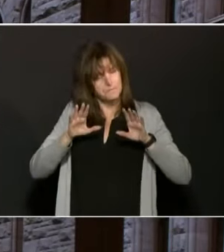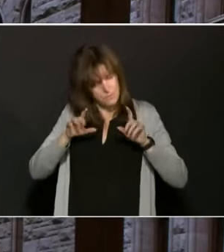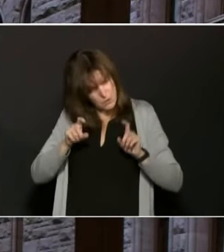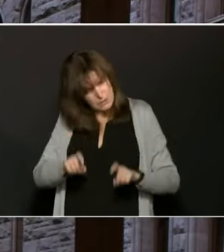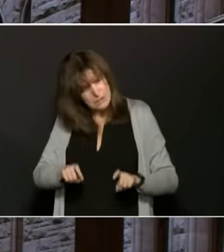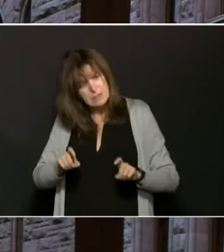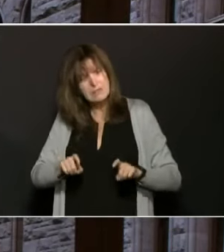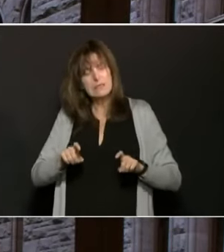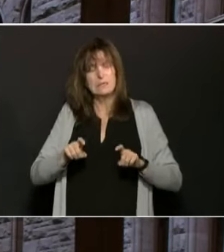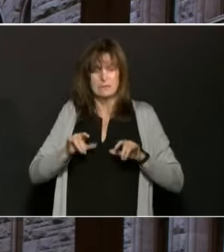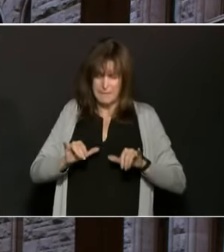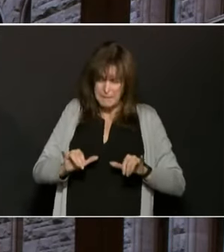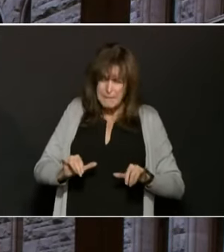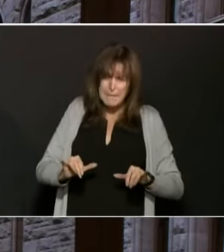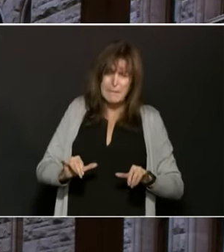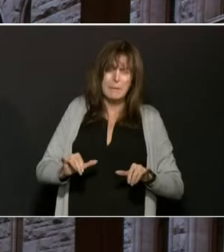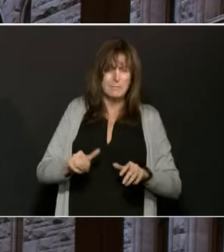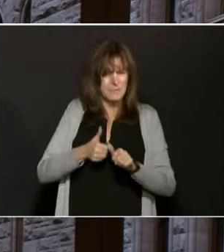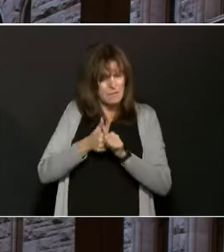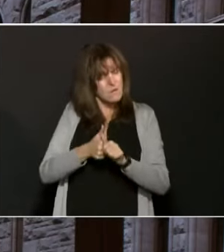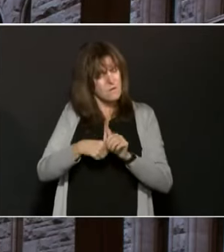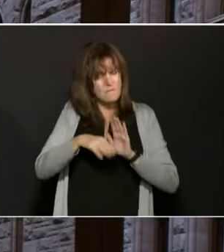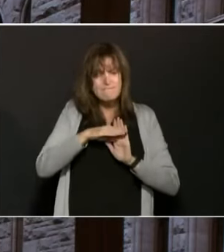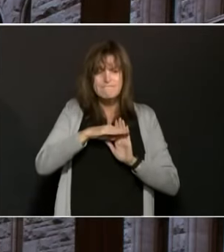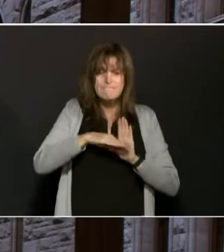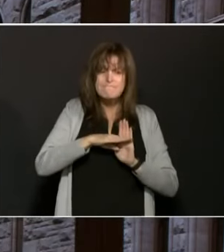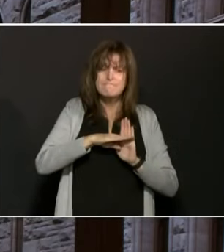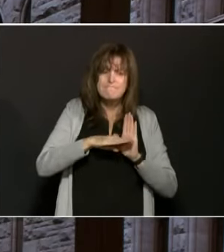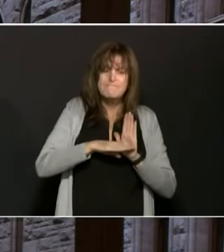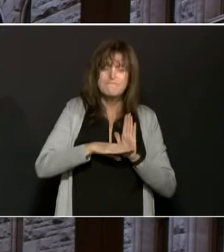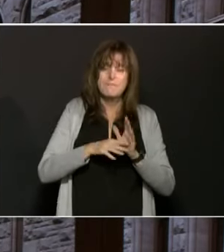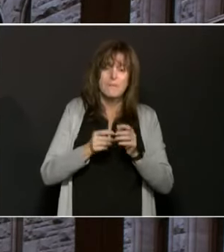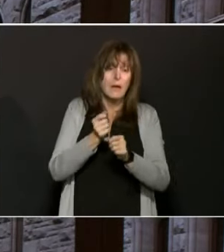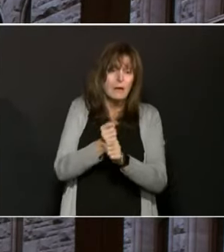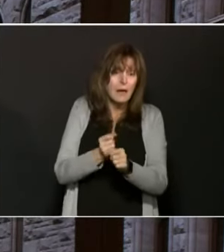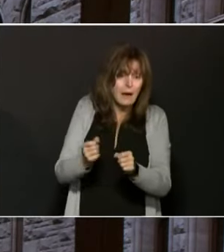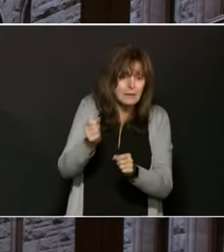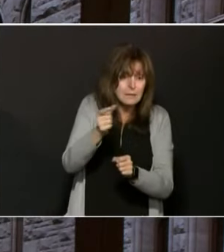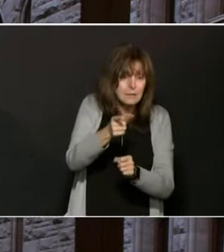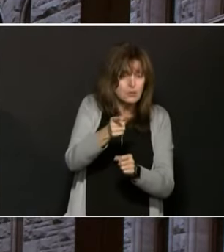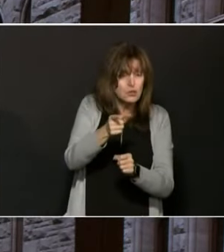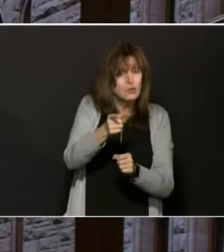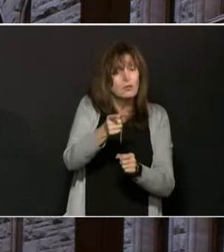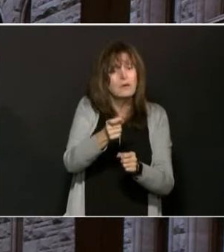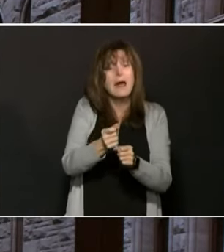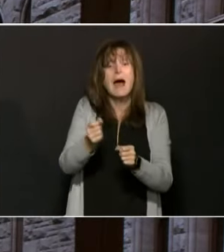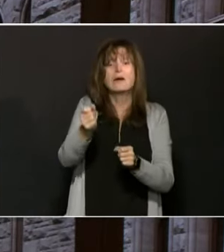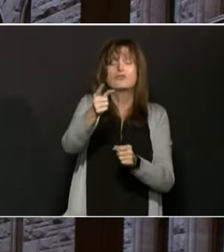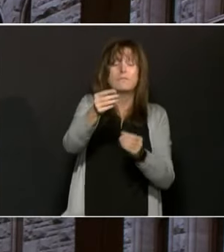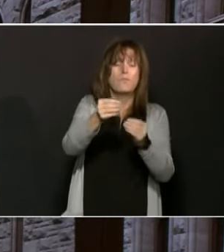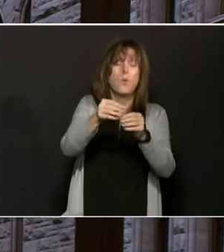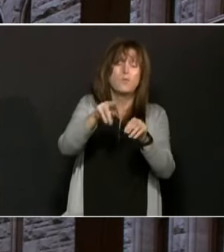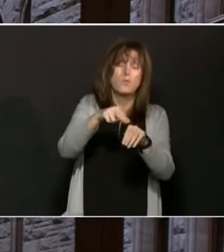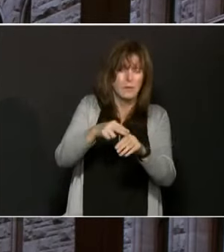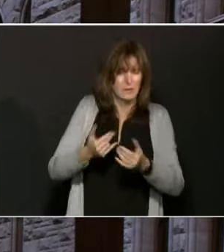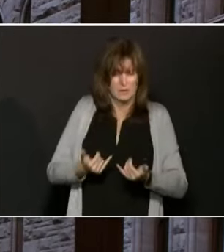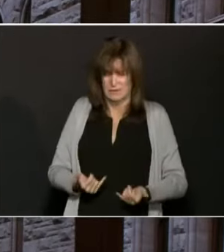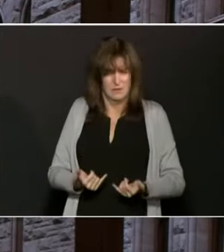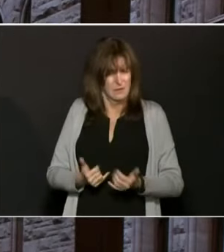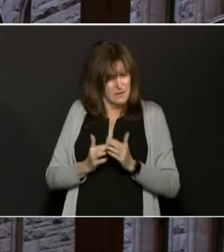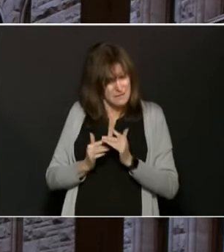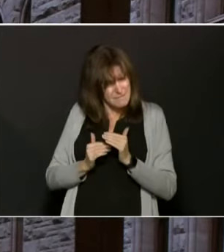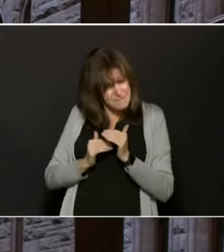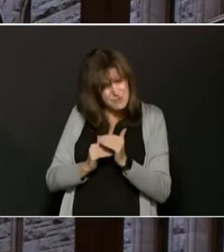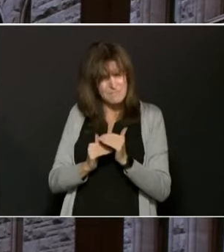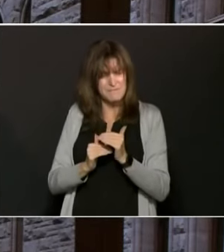type activity next year. But I think this year is going to be very much limitation. That means the travel motion around in the